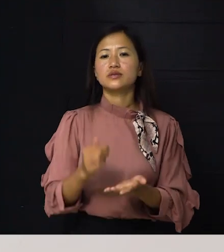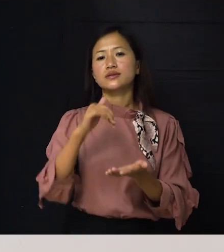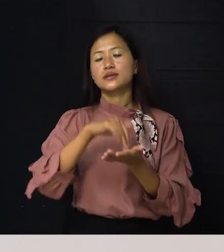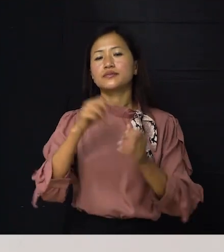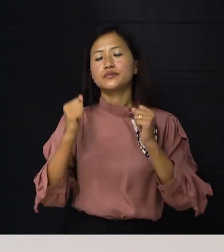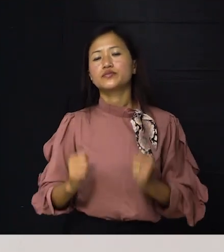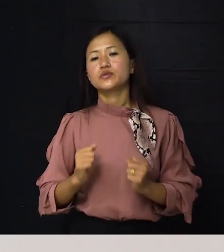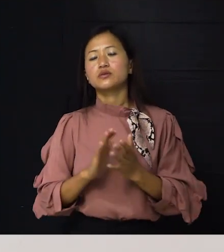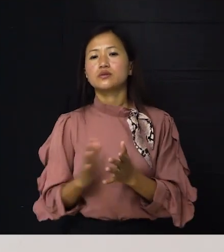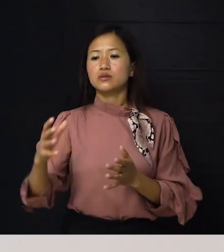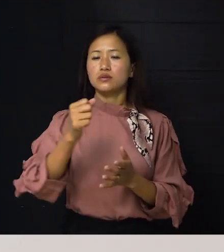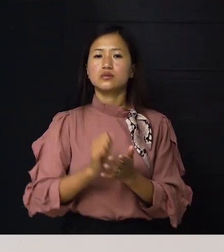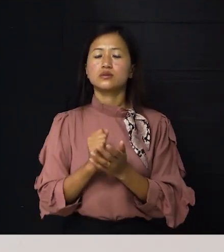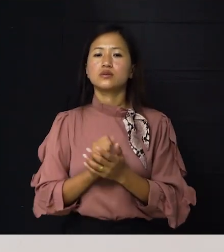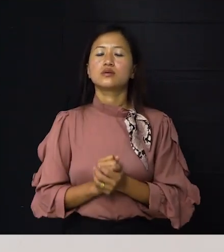Humayun did. And